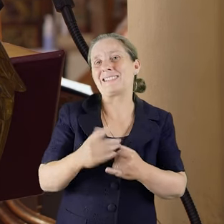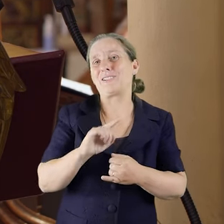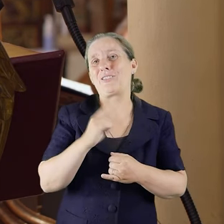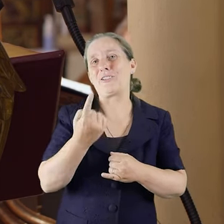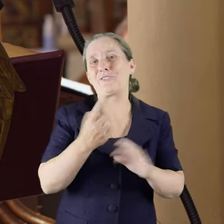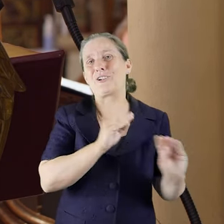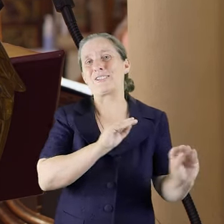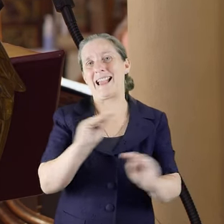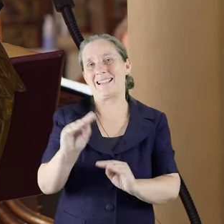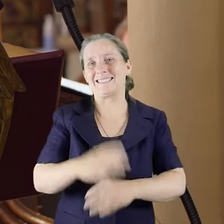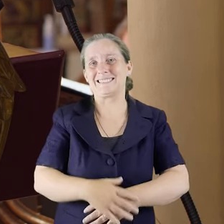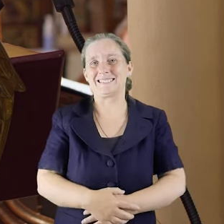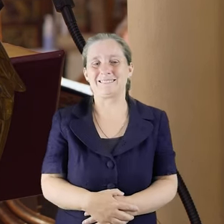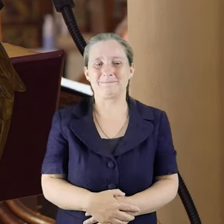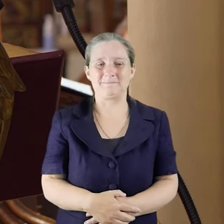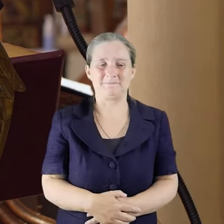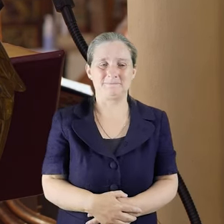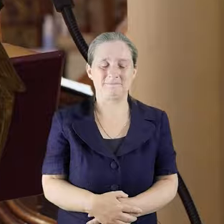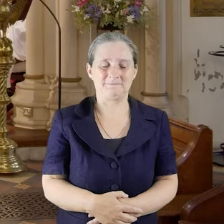Here ends the first lesson.